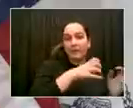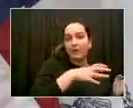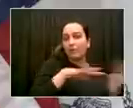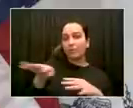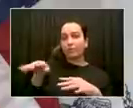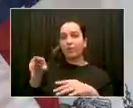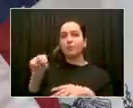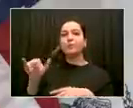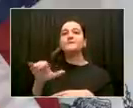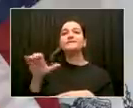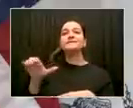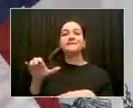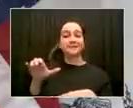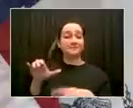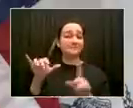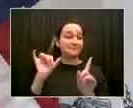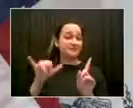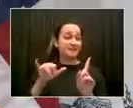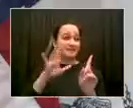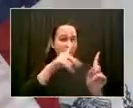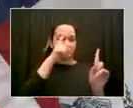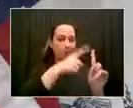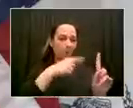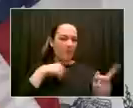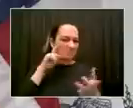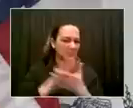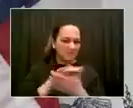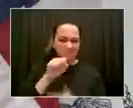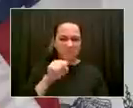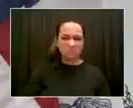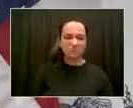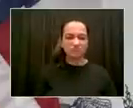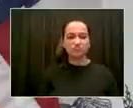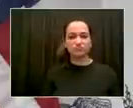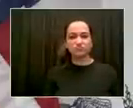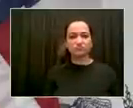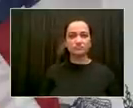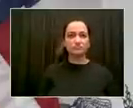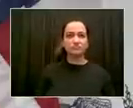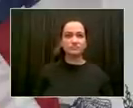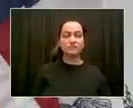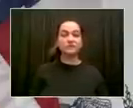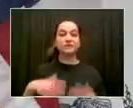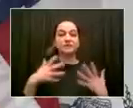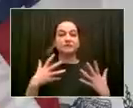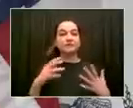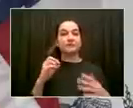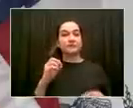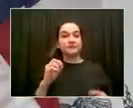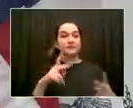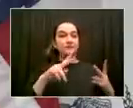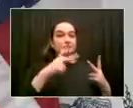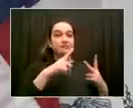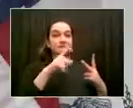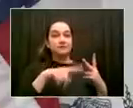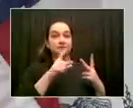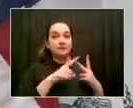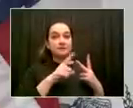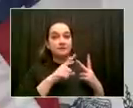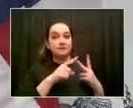You did say that a leader needs to get out there and answer questions, and he did do that yesterday.